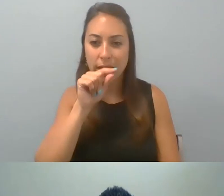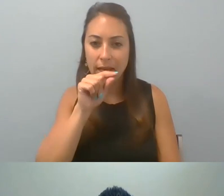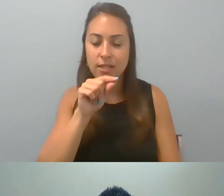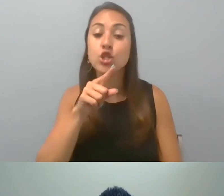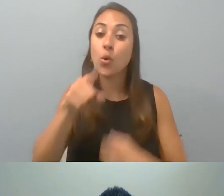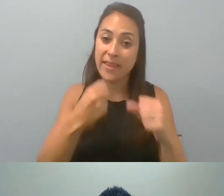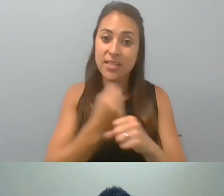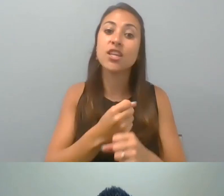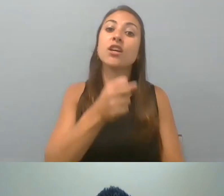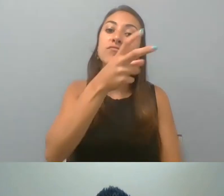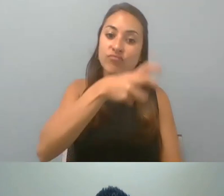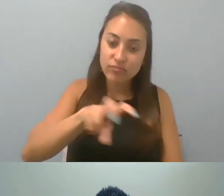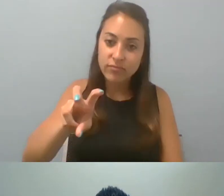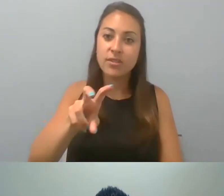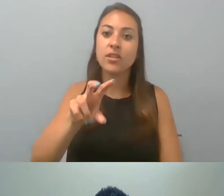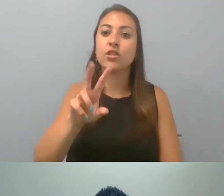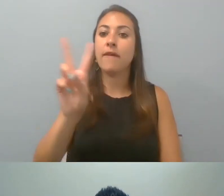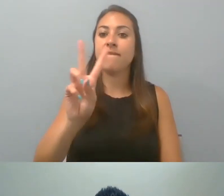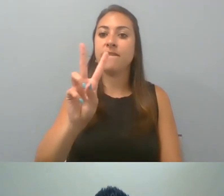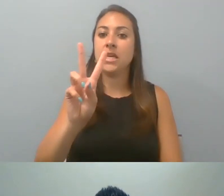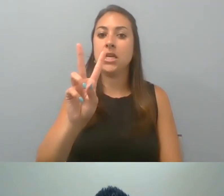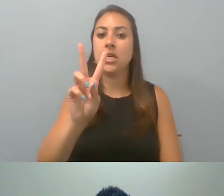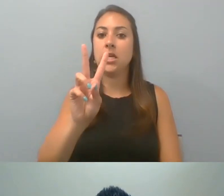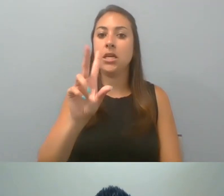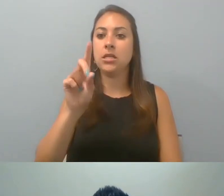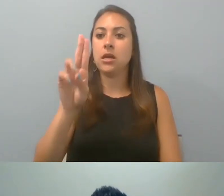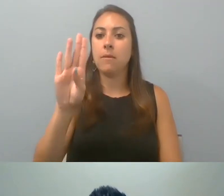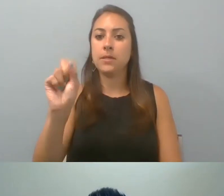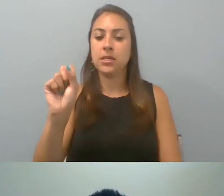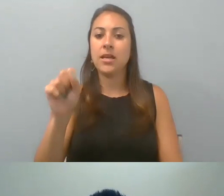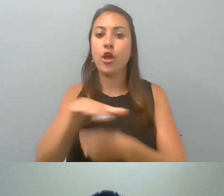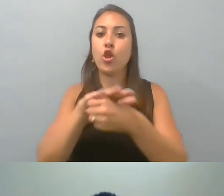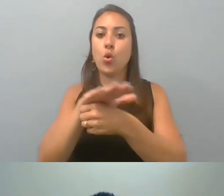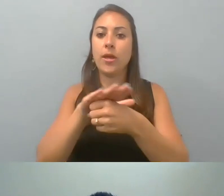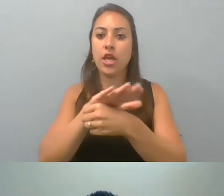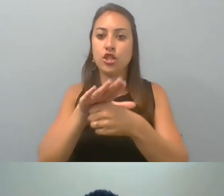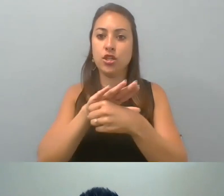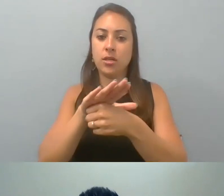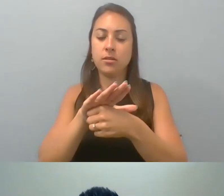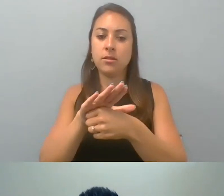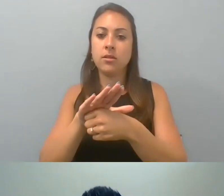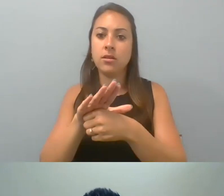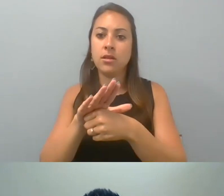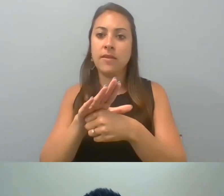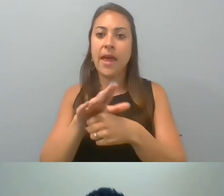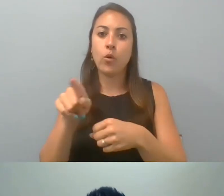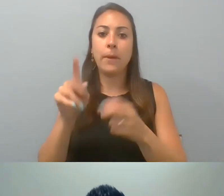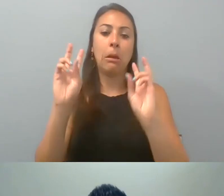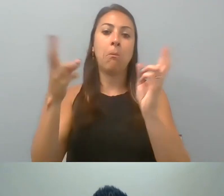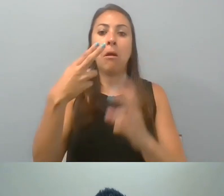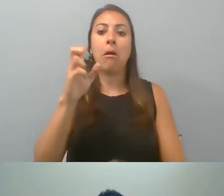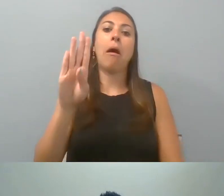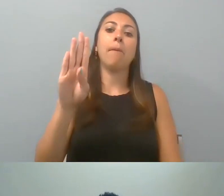transitioning into the VDub, is the location that is sort of going to be a hub for